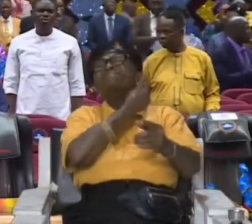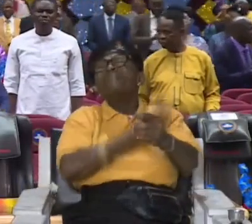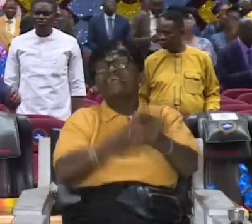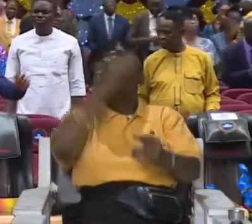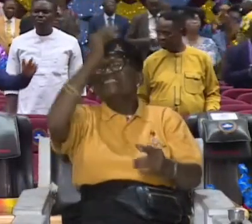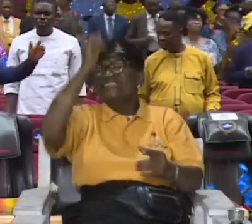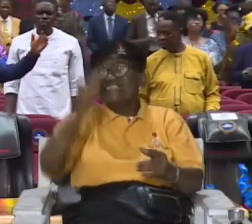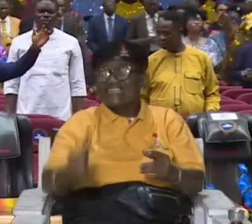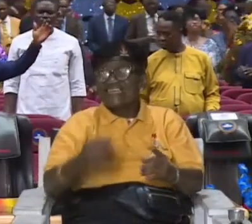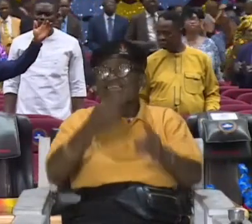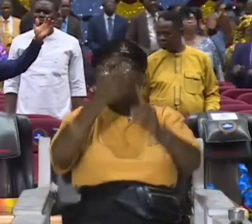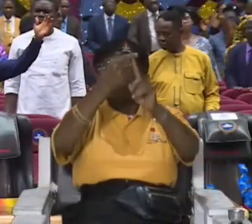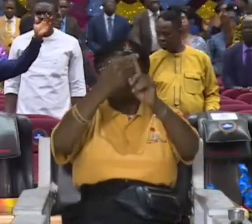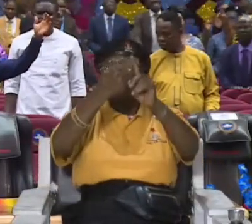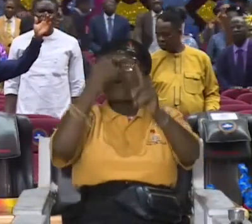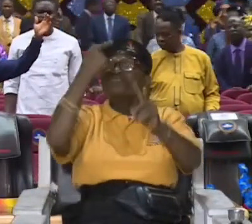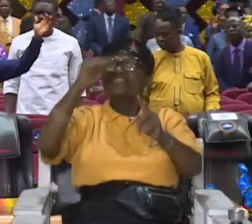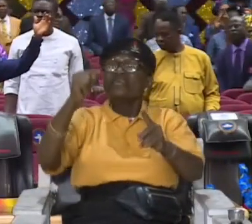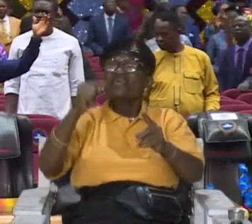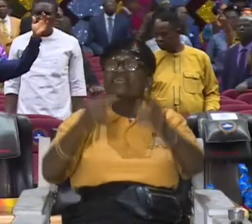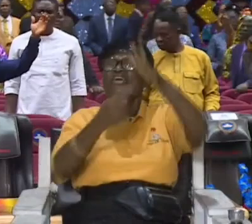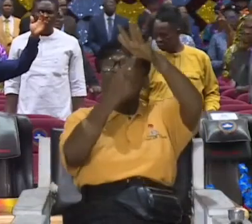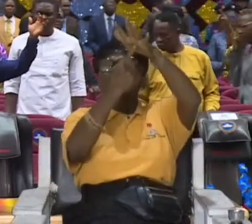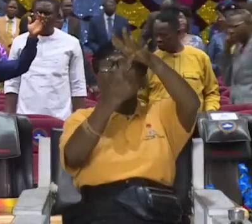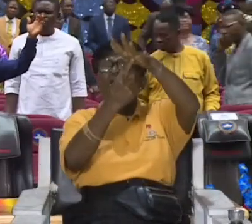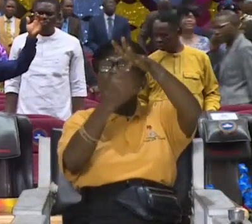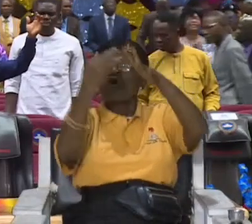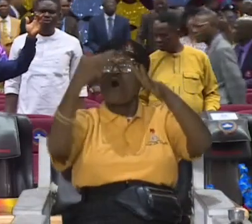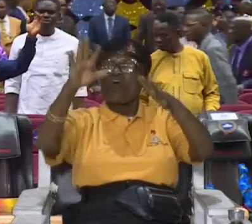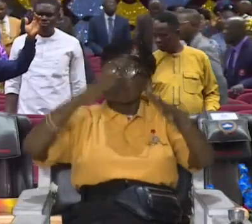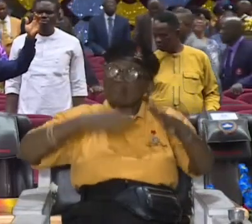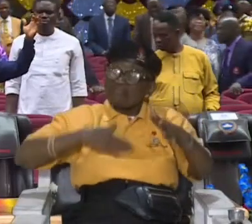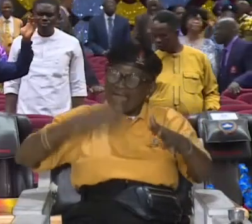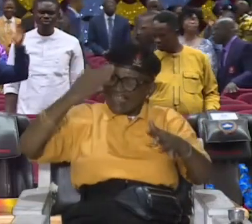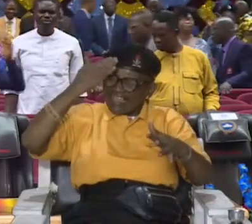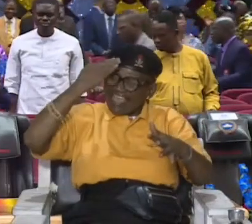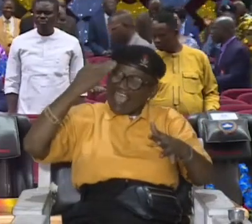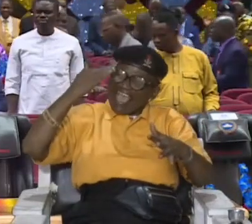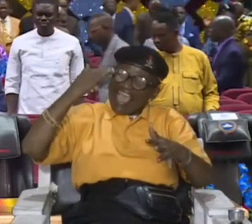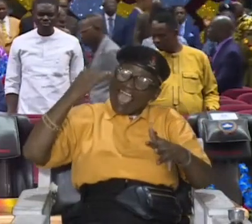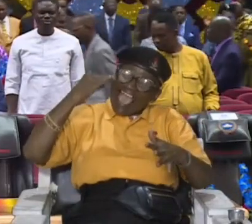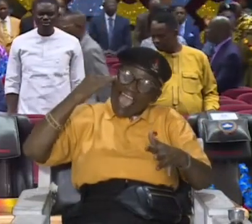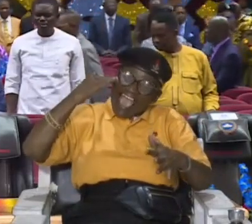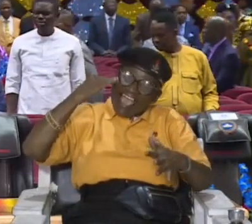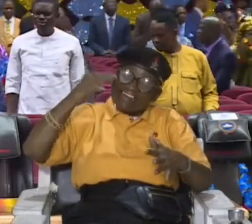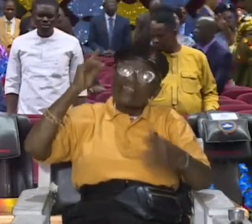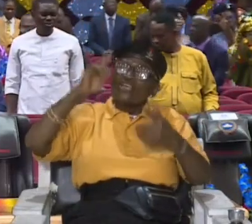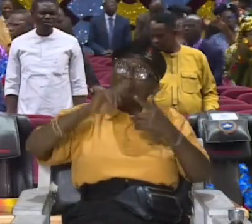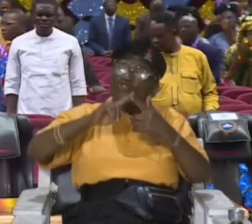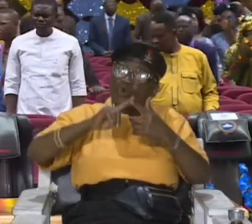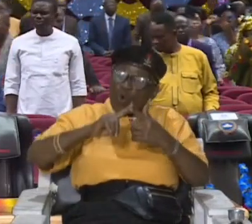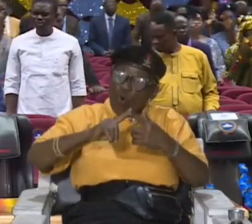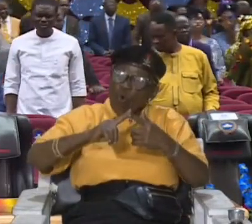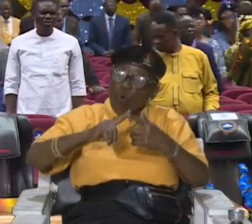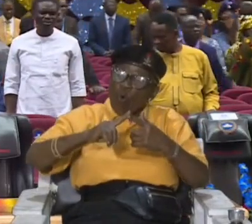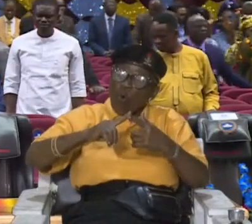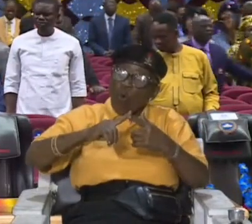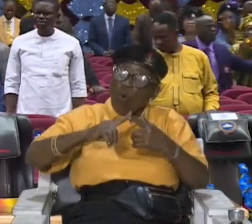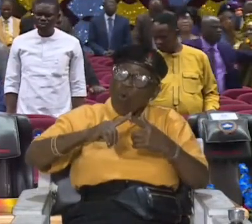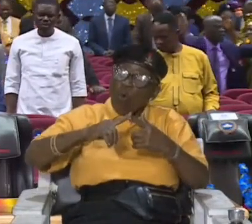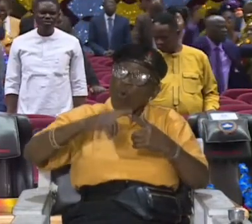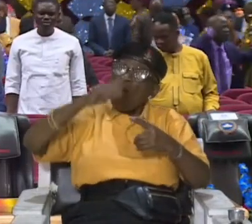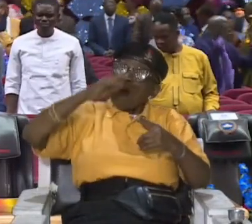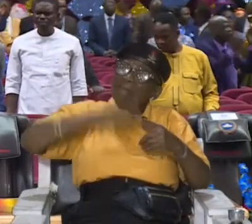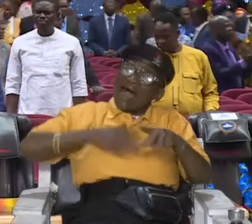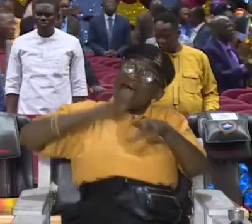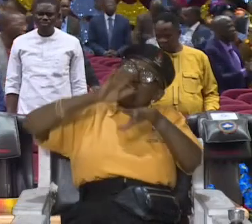From the top of my head to the sole of my feet, all over me, Lord. Let the fire fall.